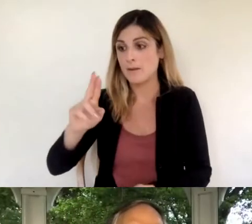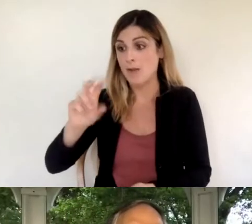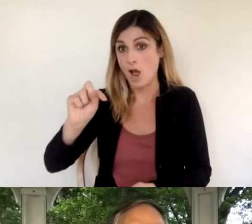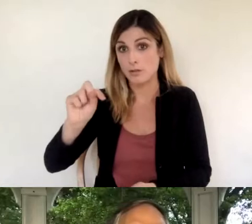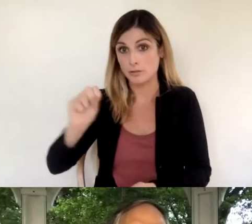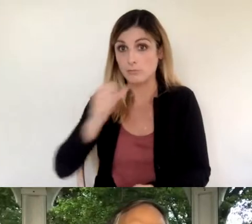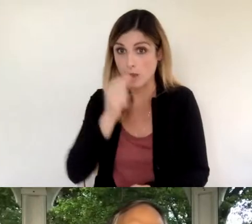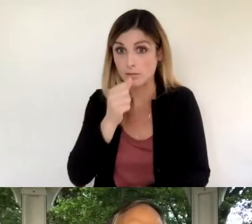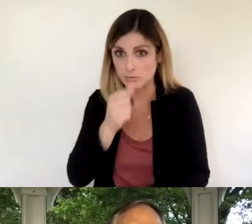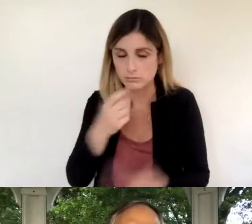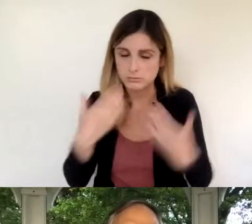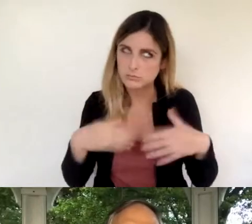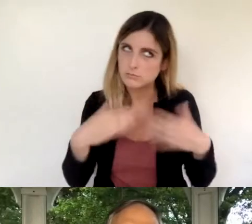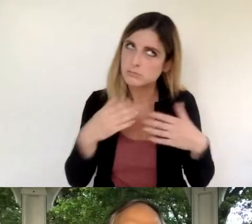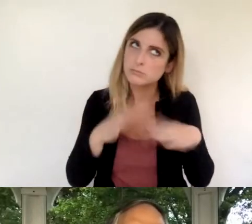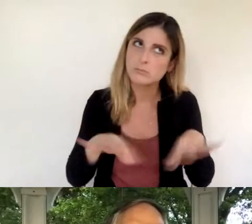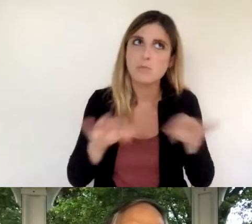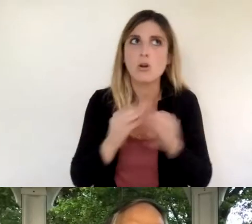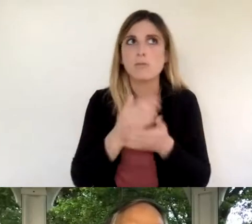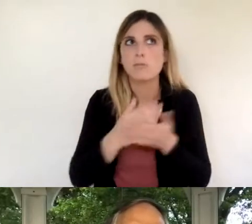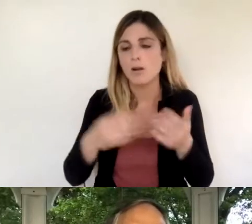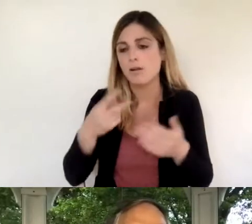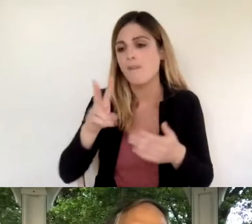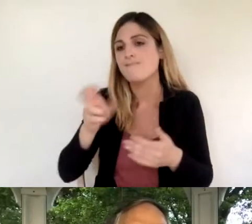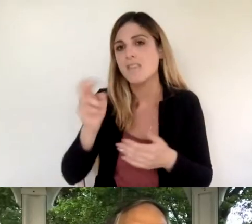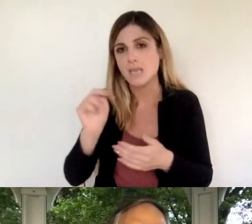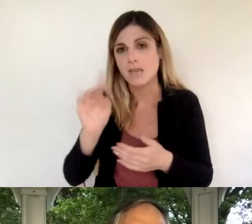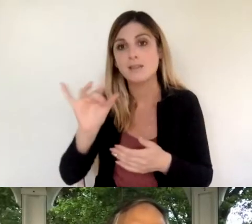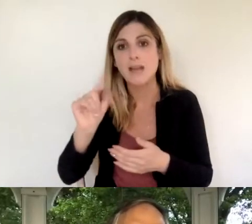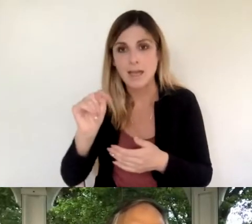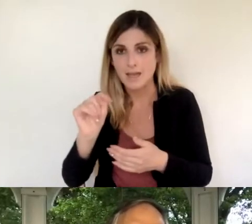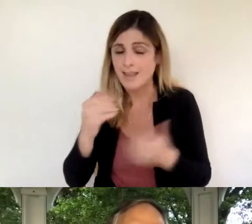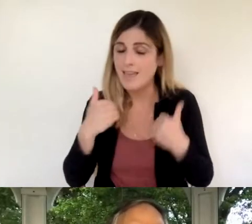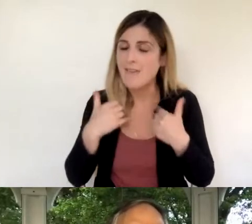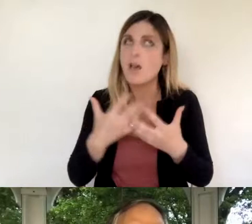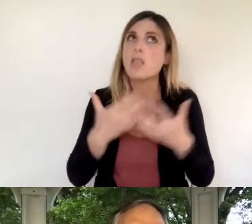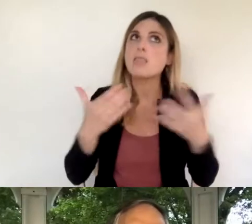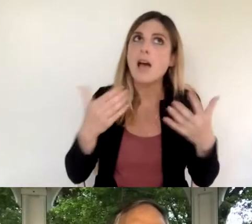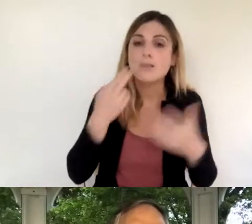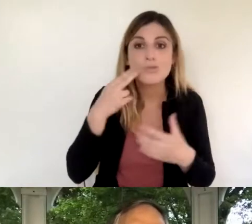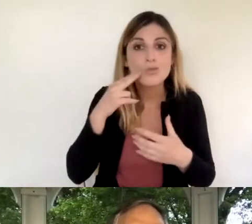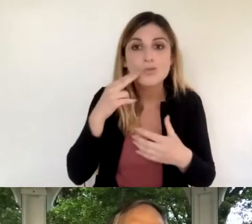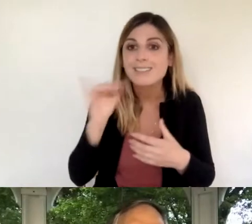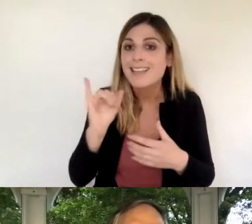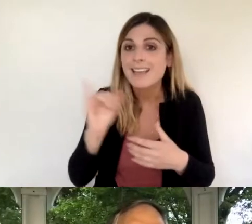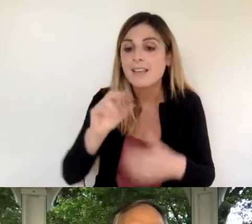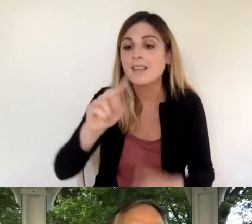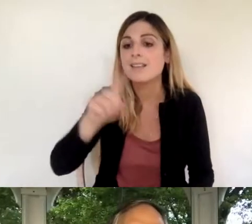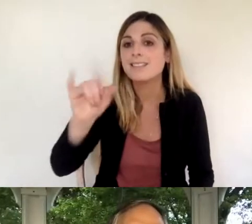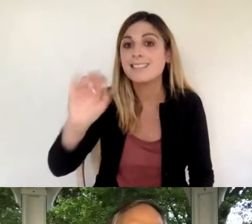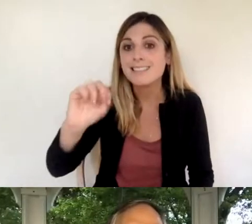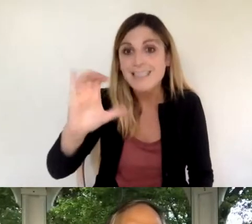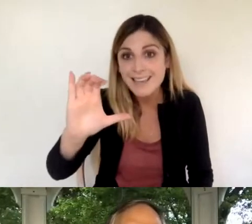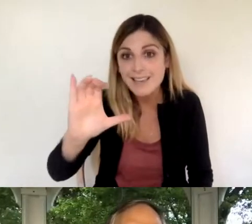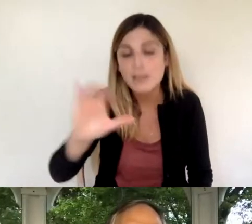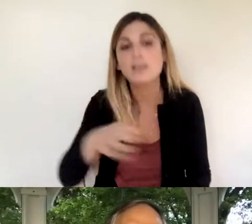they're packed with nutrients that, you know, that sometimes vegans run short on, like zinc, for example, and they're good for heart health. So a quarter cup of